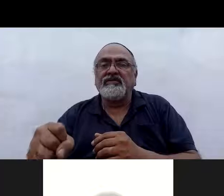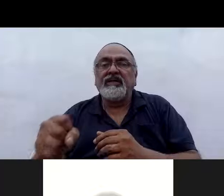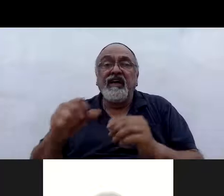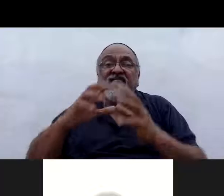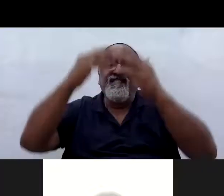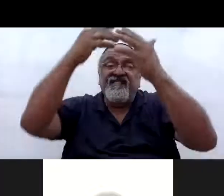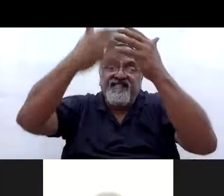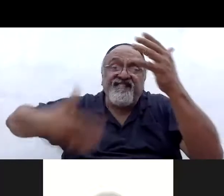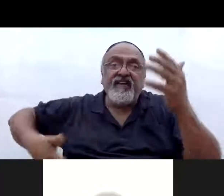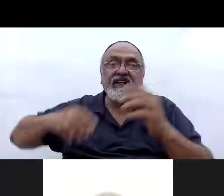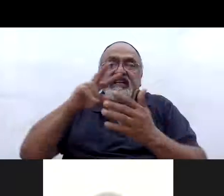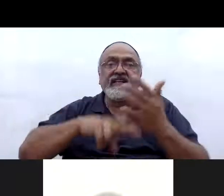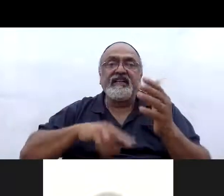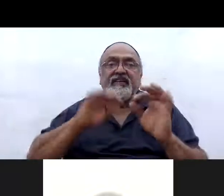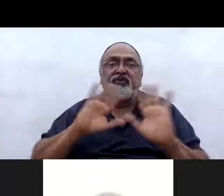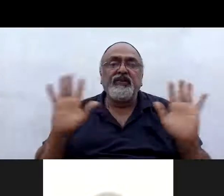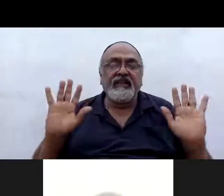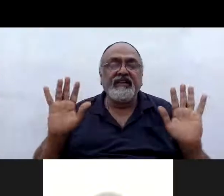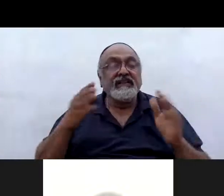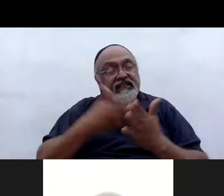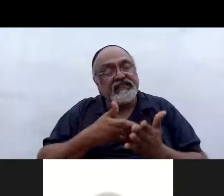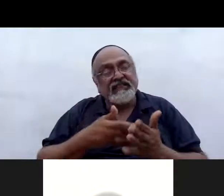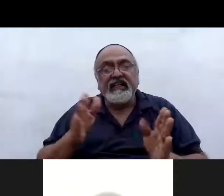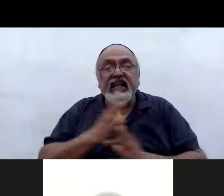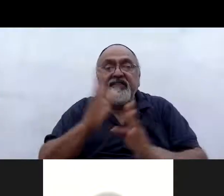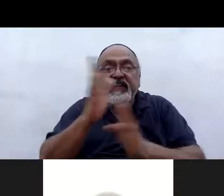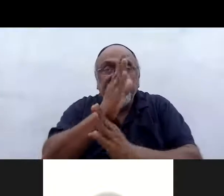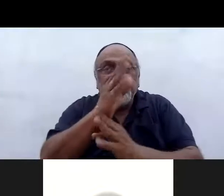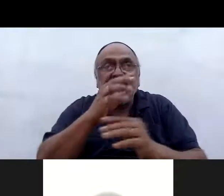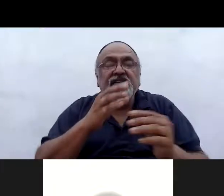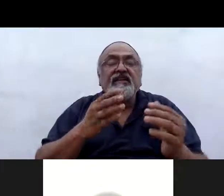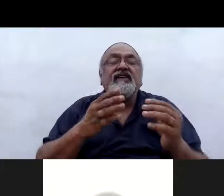So this is how you navigate through a judgment.